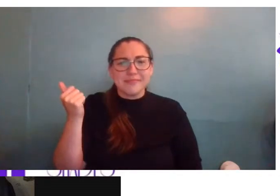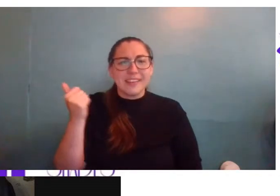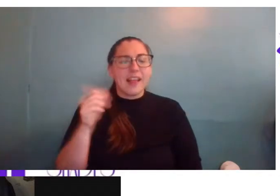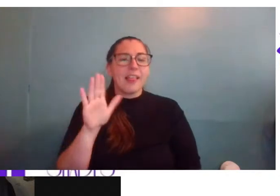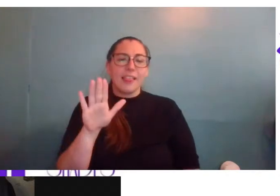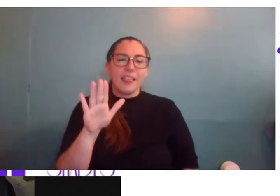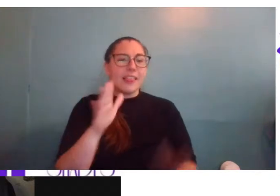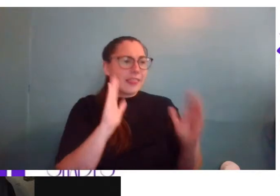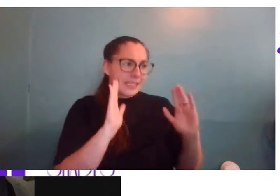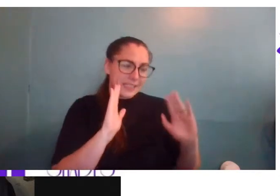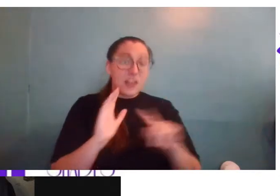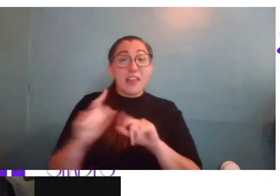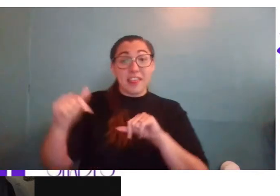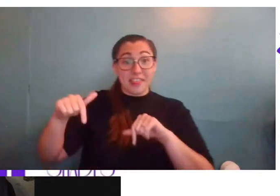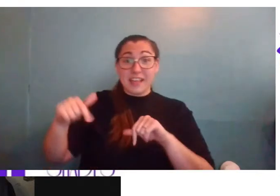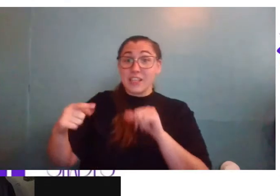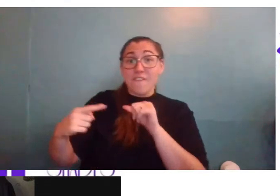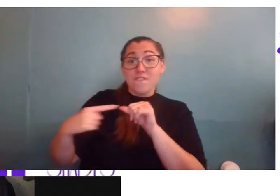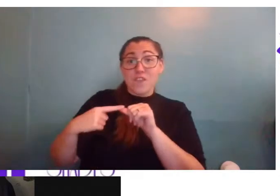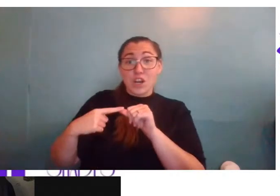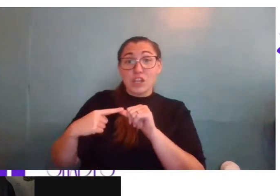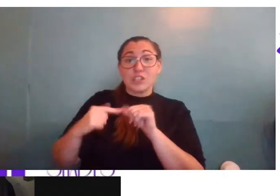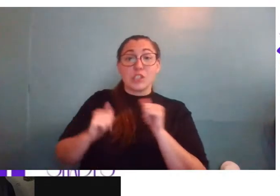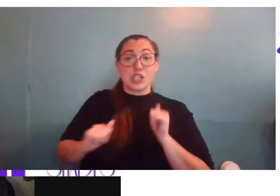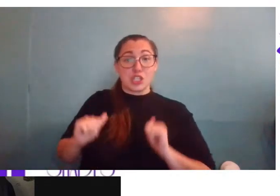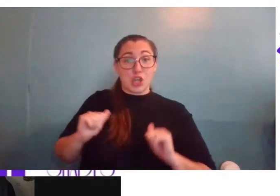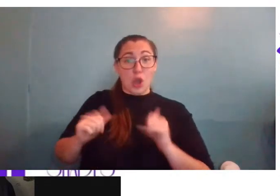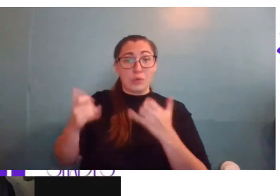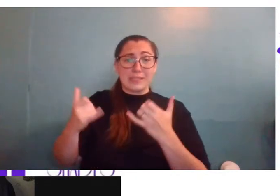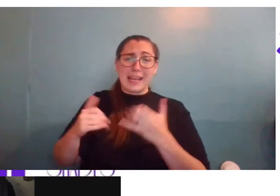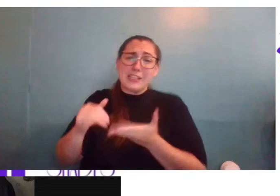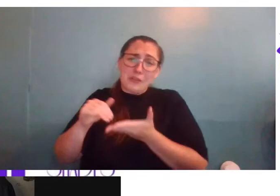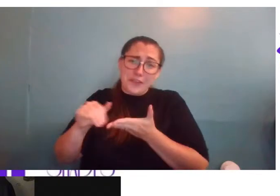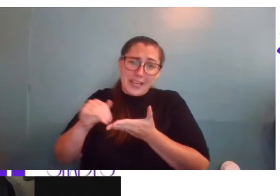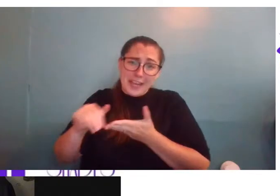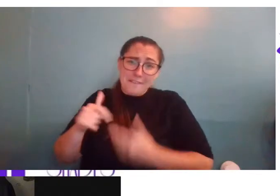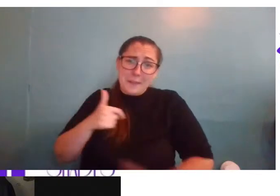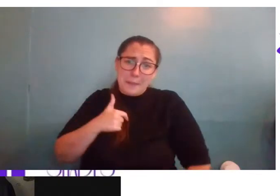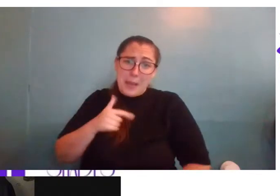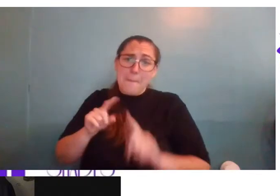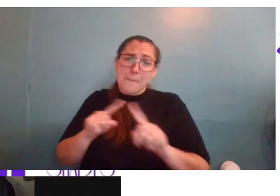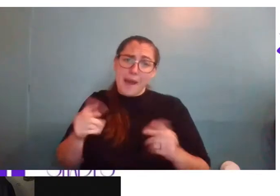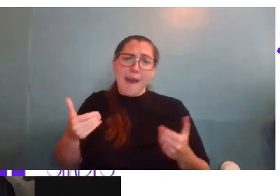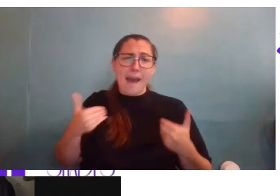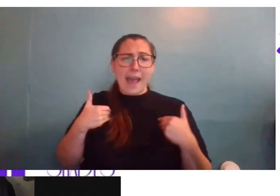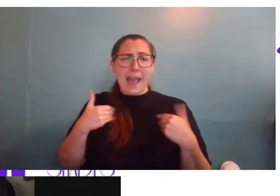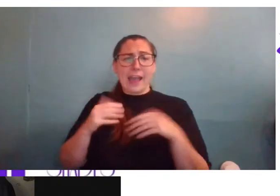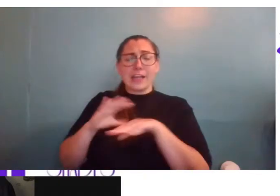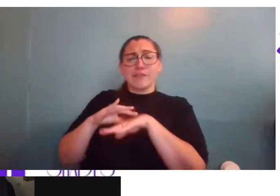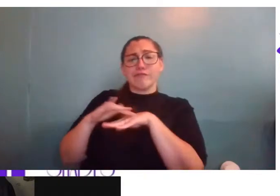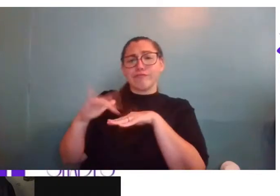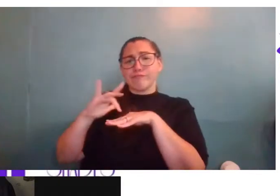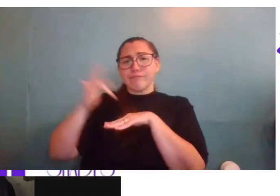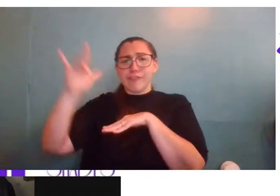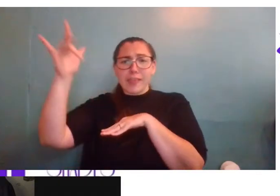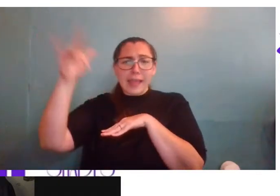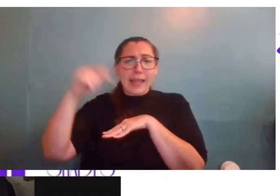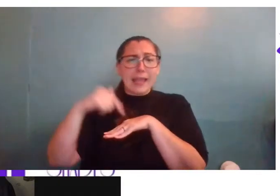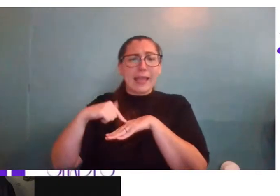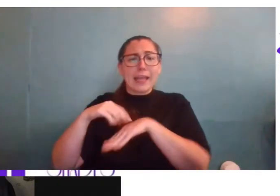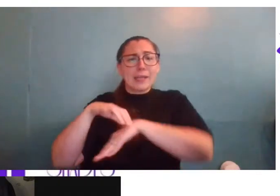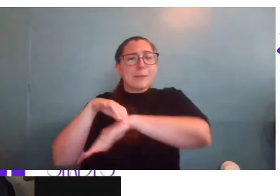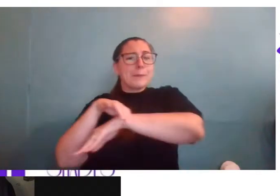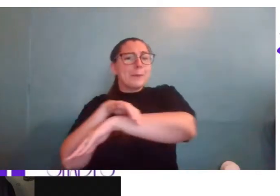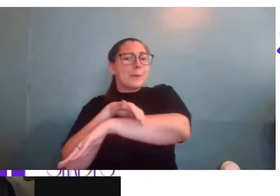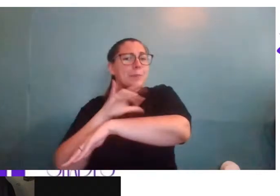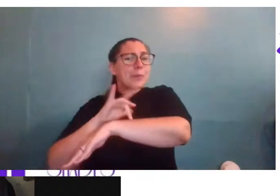our first show for today, so forgive me. But I do have, a little bling on the hand and on the arm, and yes.